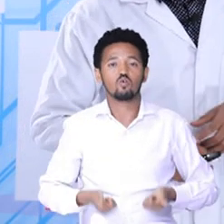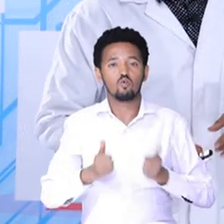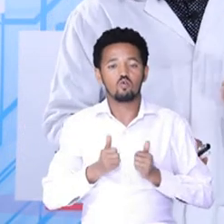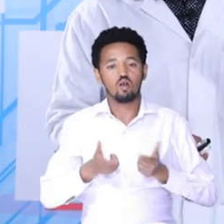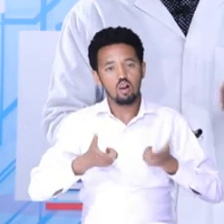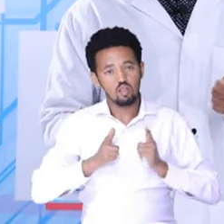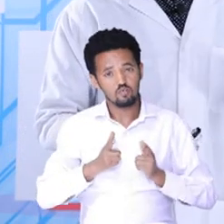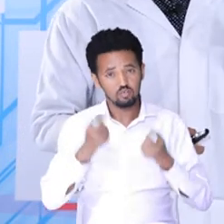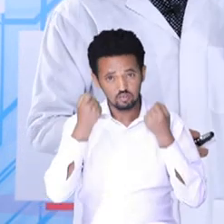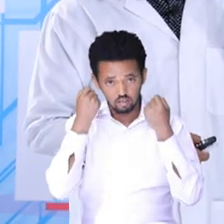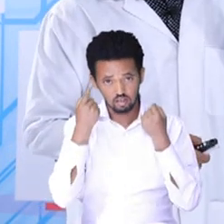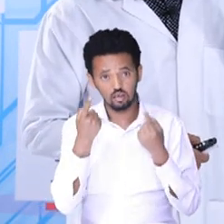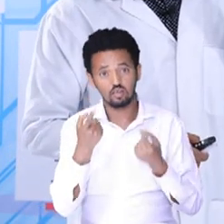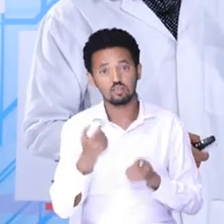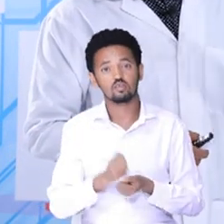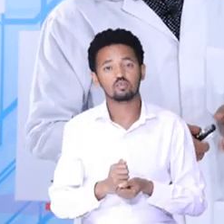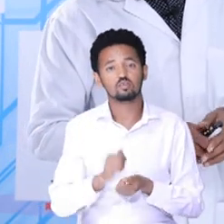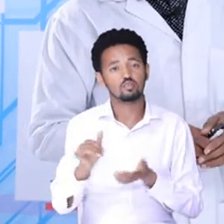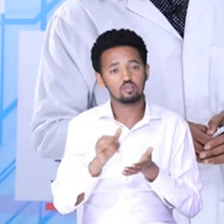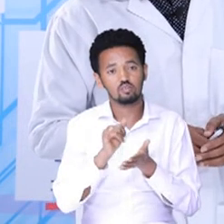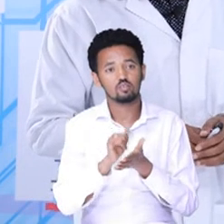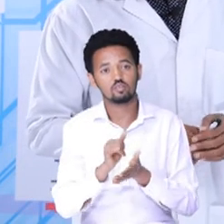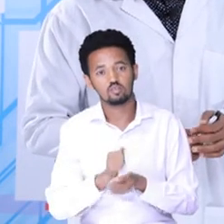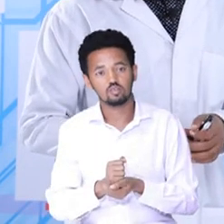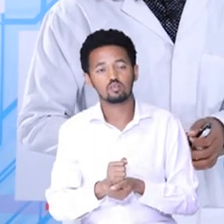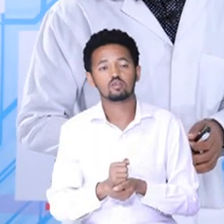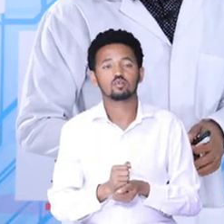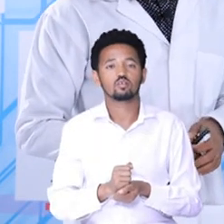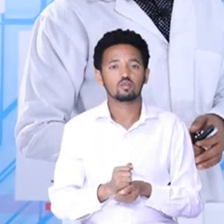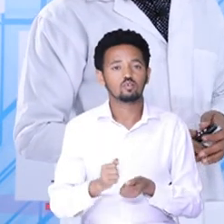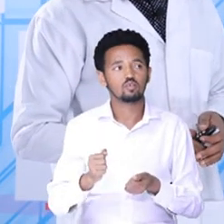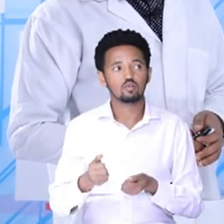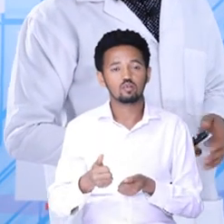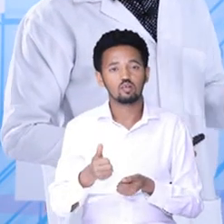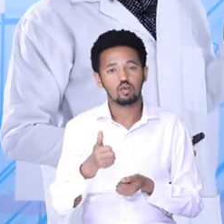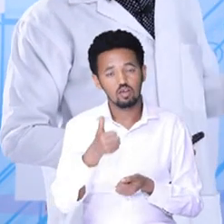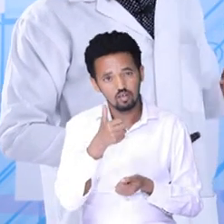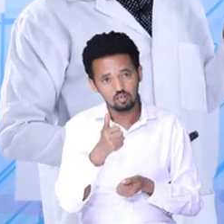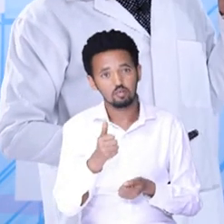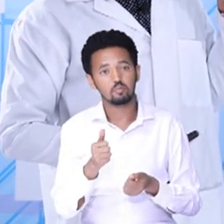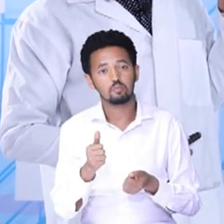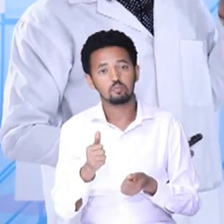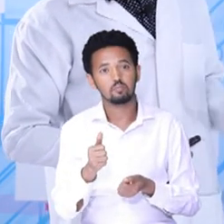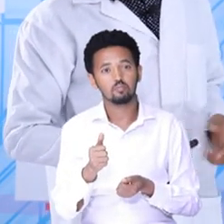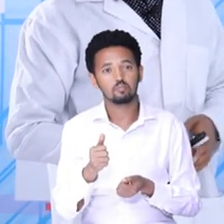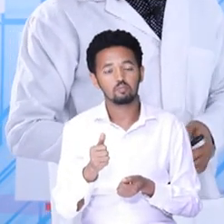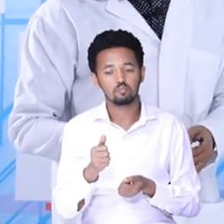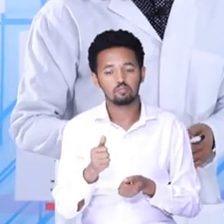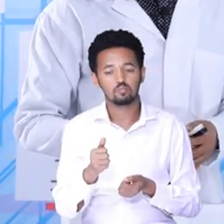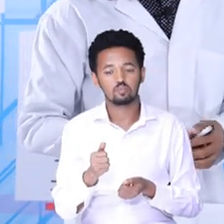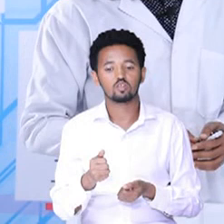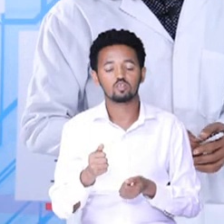idea that they would enhance communal ownership of and the provision